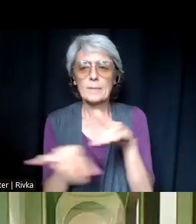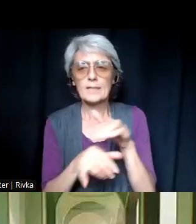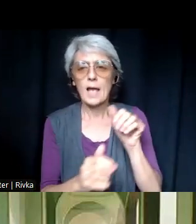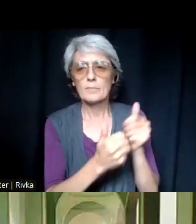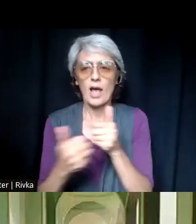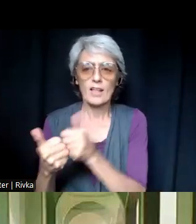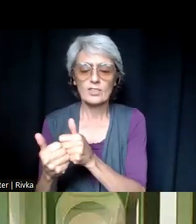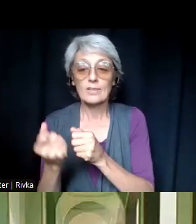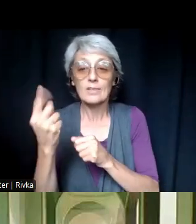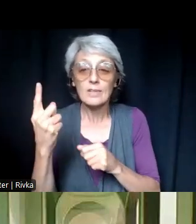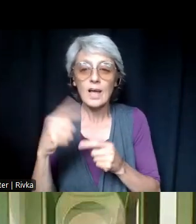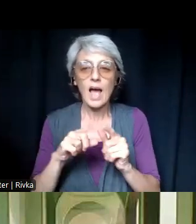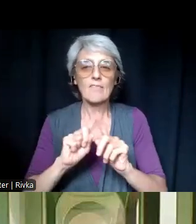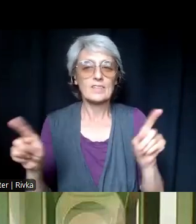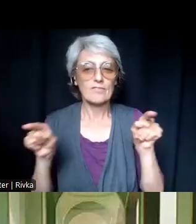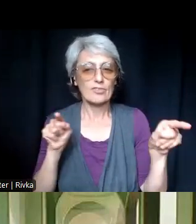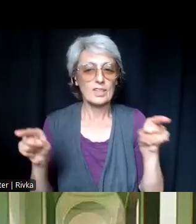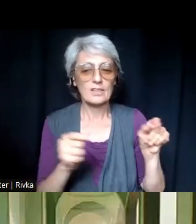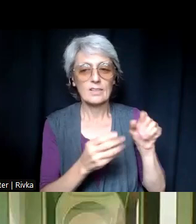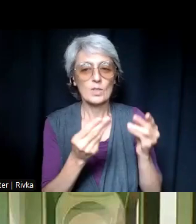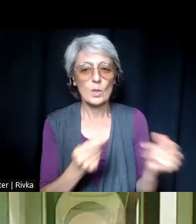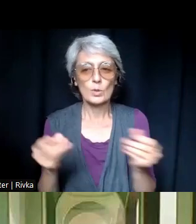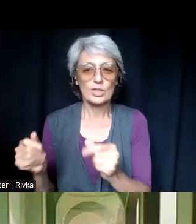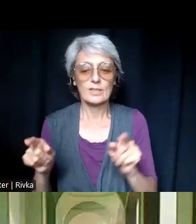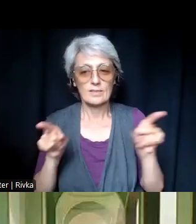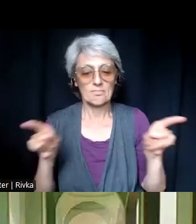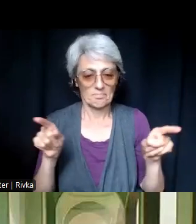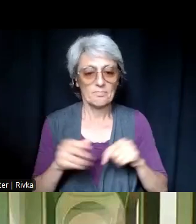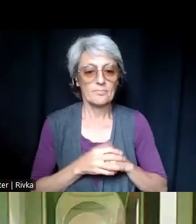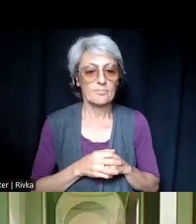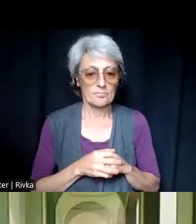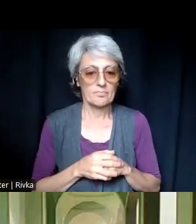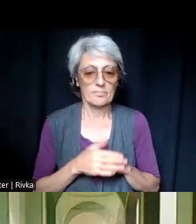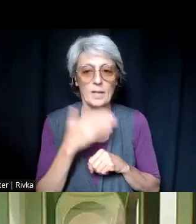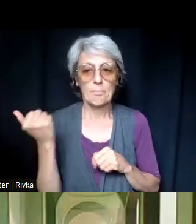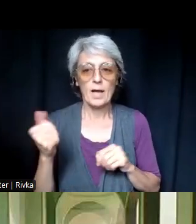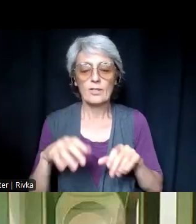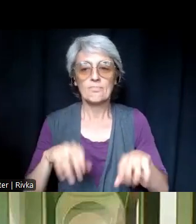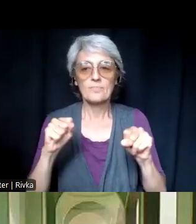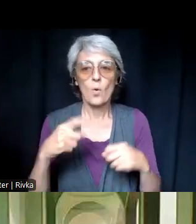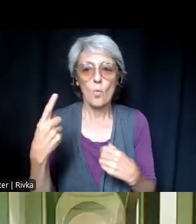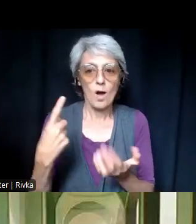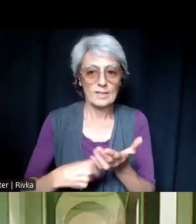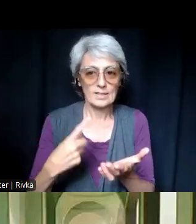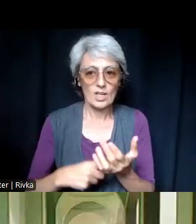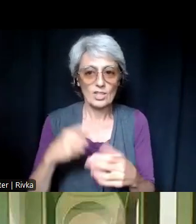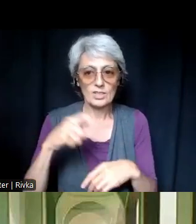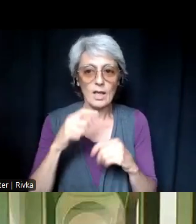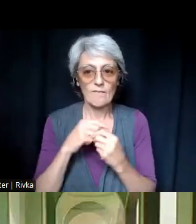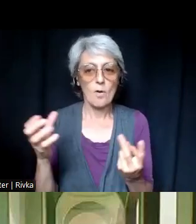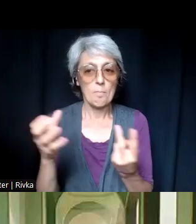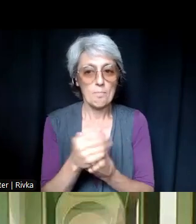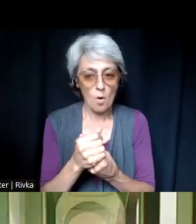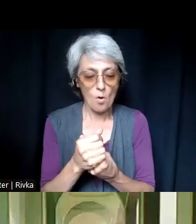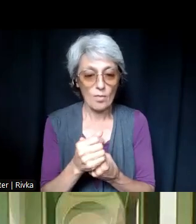unique state-specific solutions, we thought that approach of having one discussion time would allow us to deepen the discussion